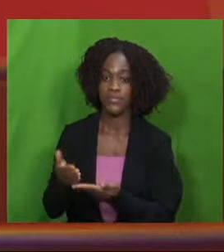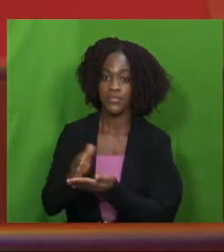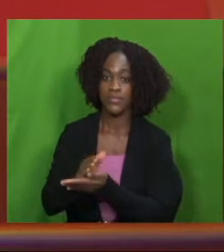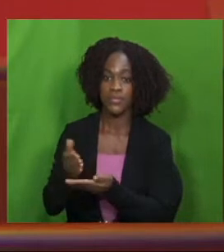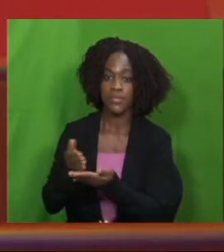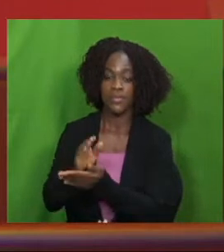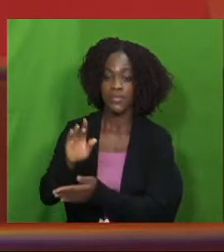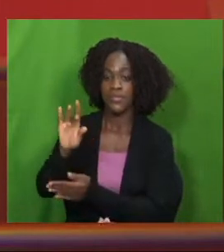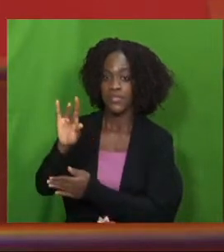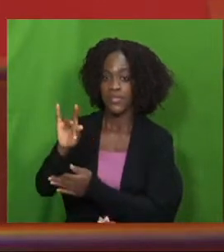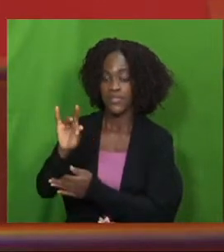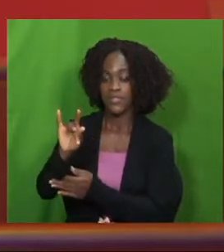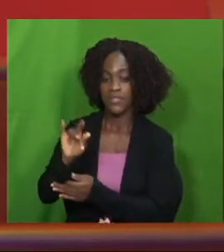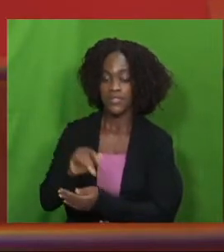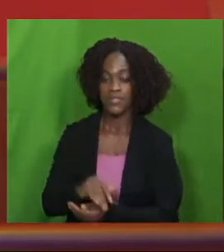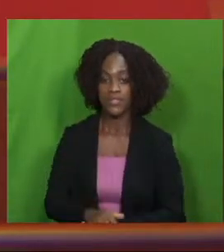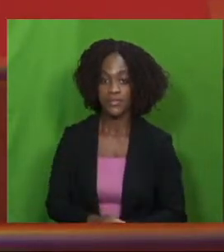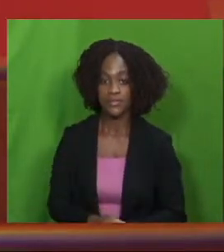18,